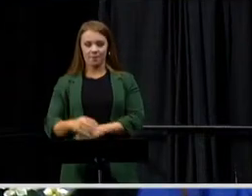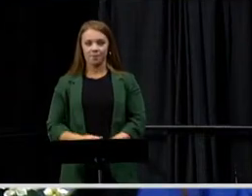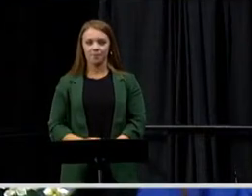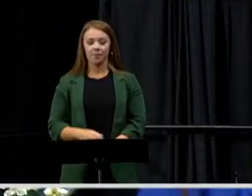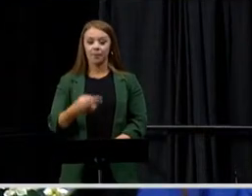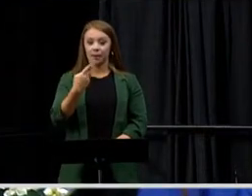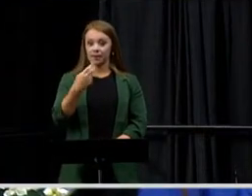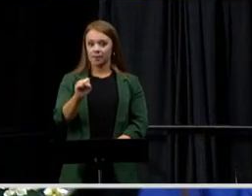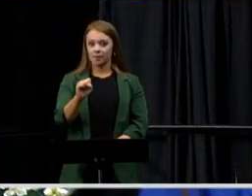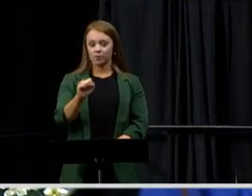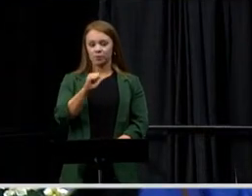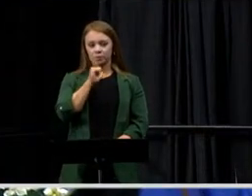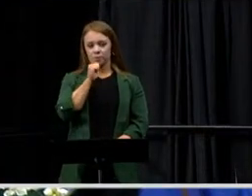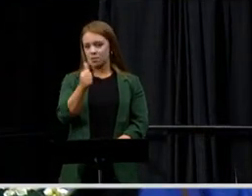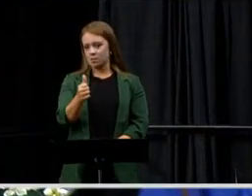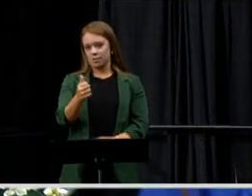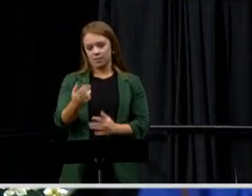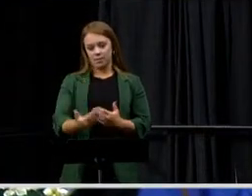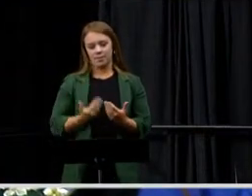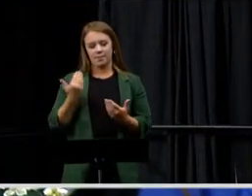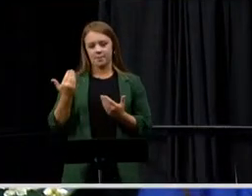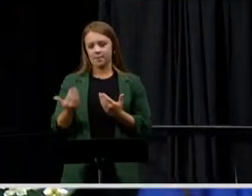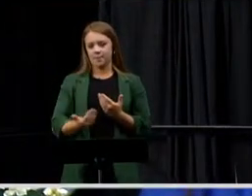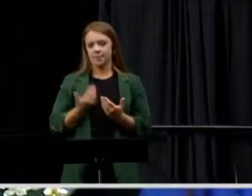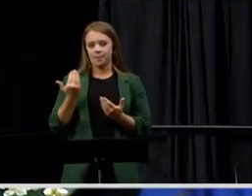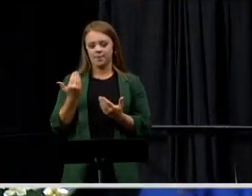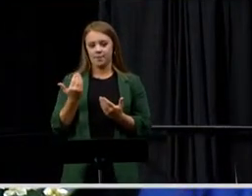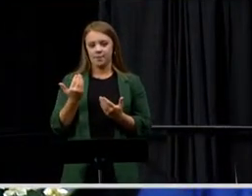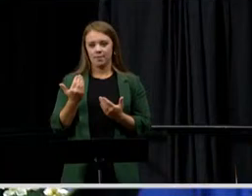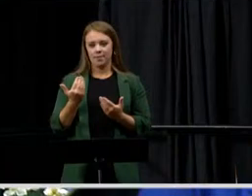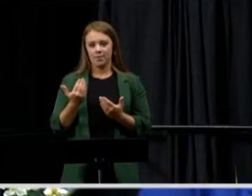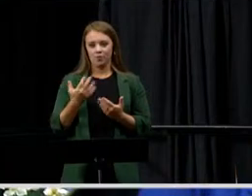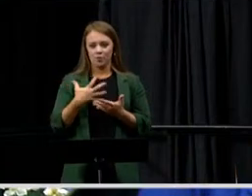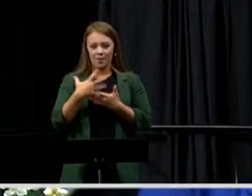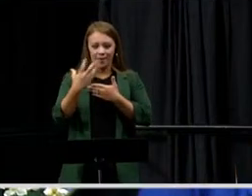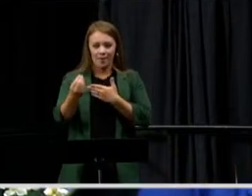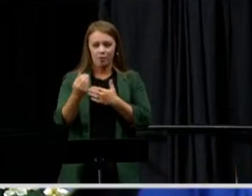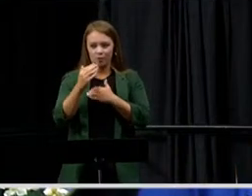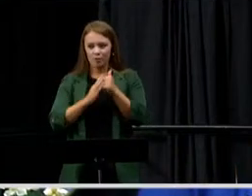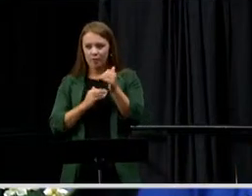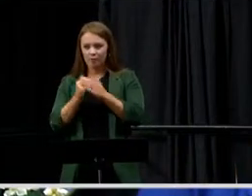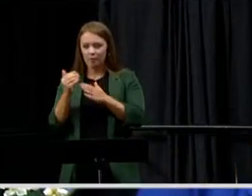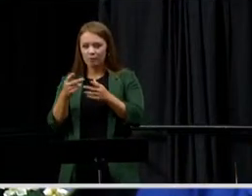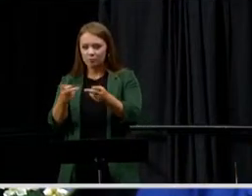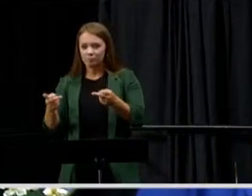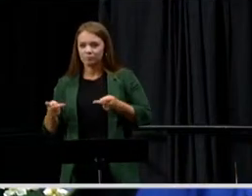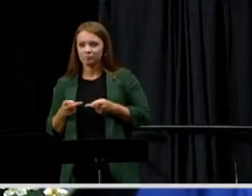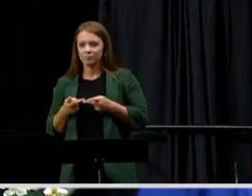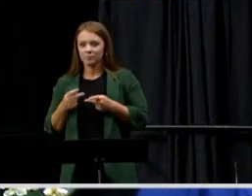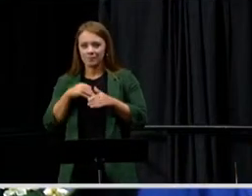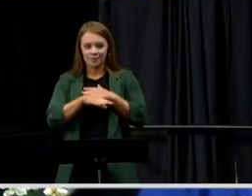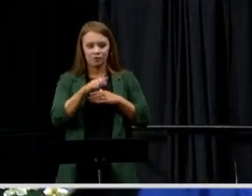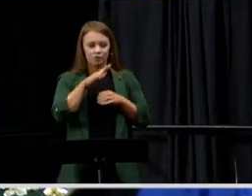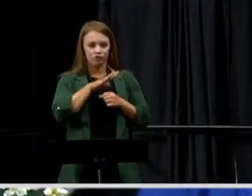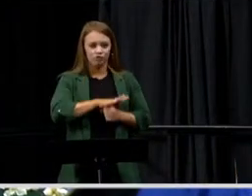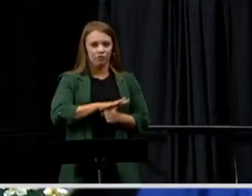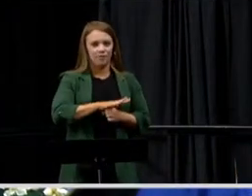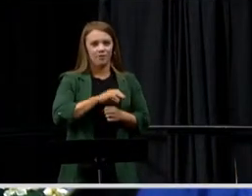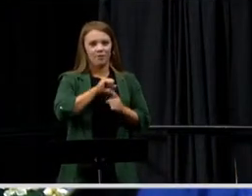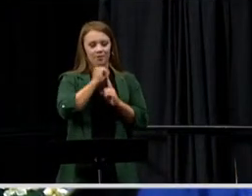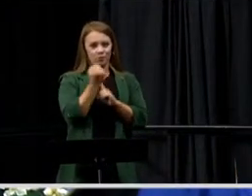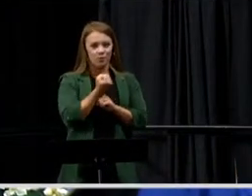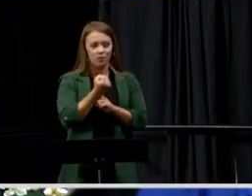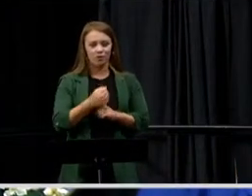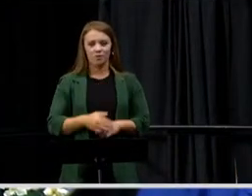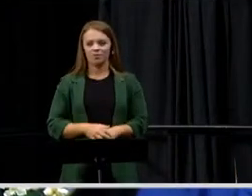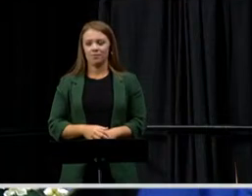High school has not been easy. It has pushed some of us out of our comfort zones into stressful situations. It has exposed